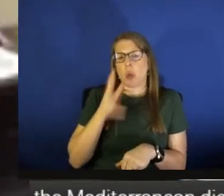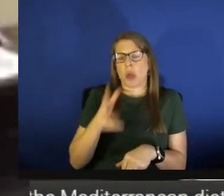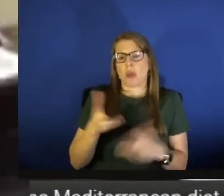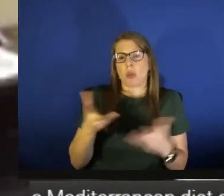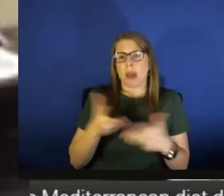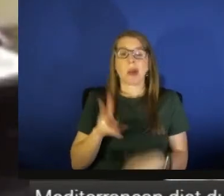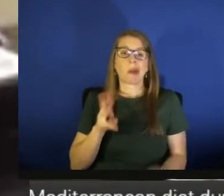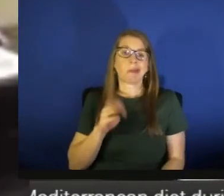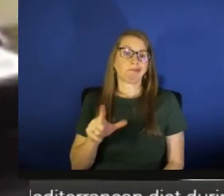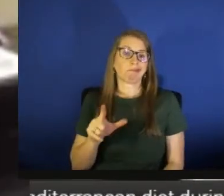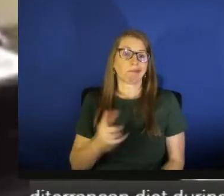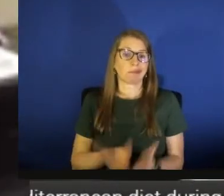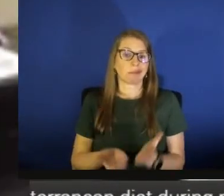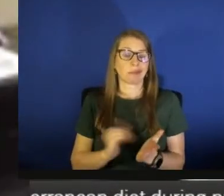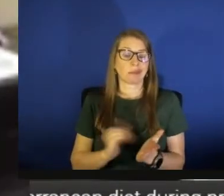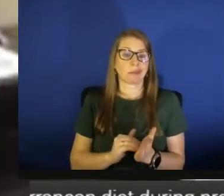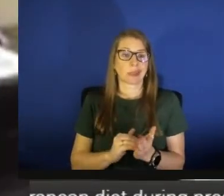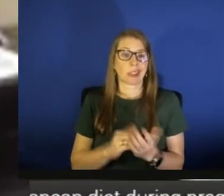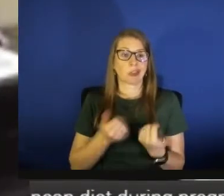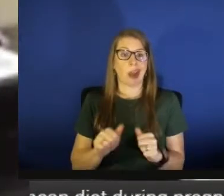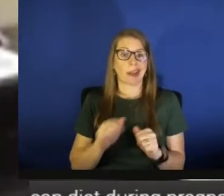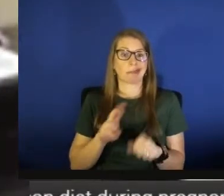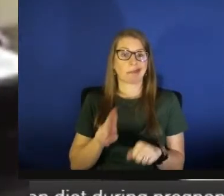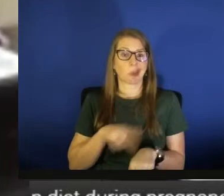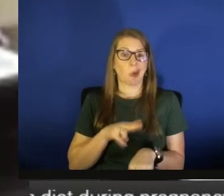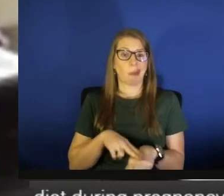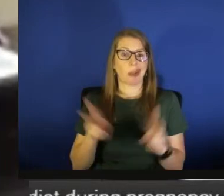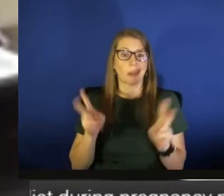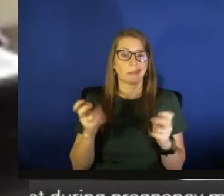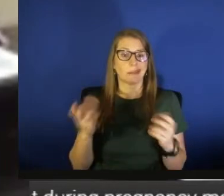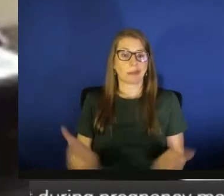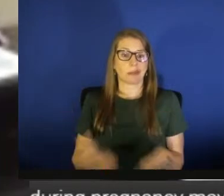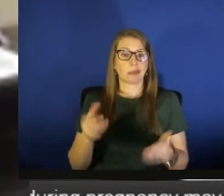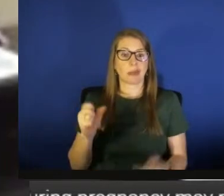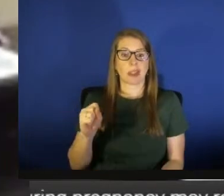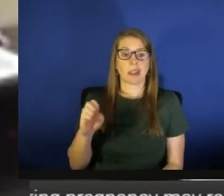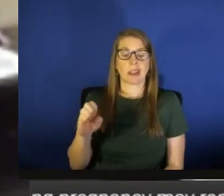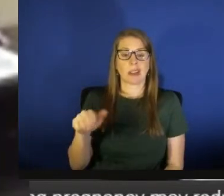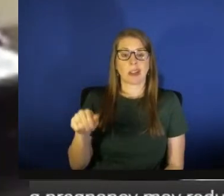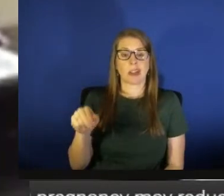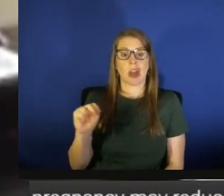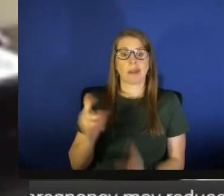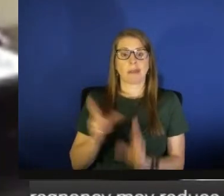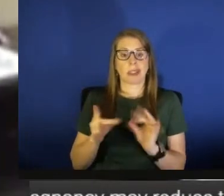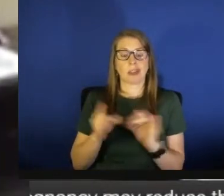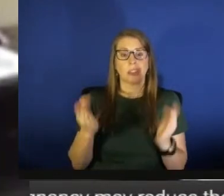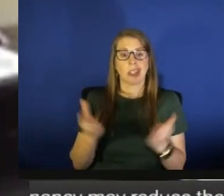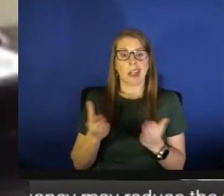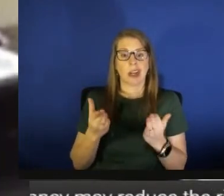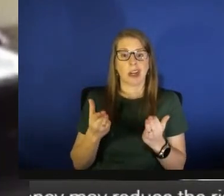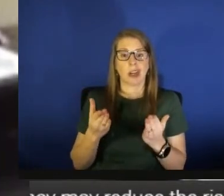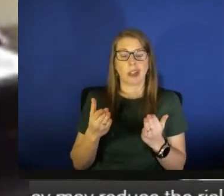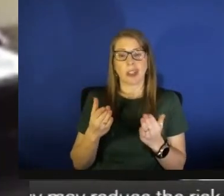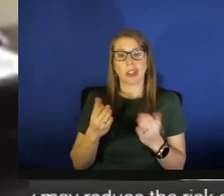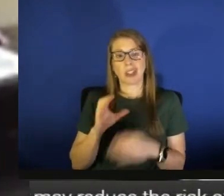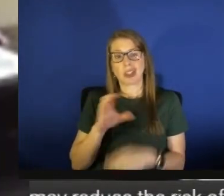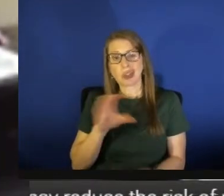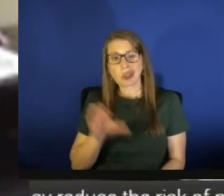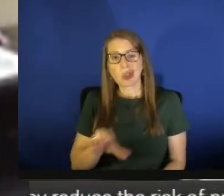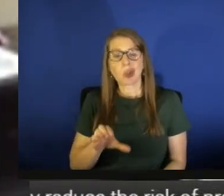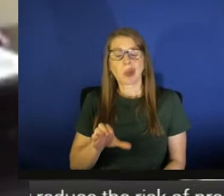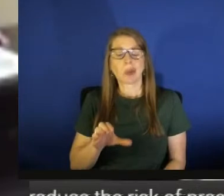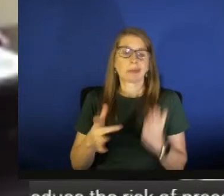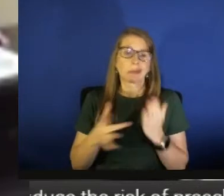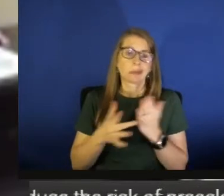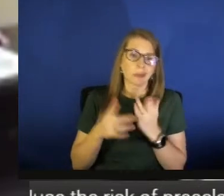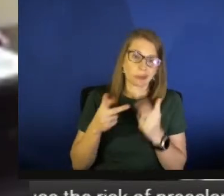Well, again, we've tried to keep it pretty normal, but obviously, as Sean said earlier, Zoom interviews and figuring out the technology as we're doing here